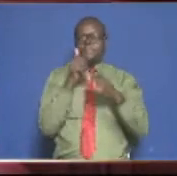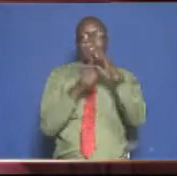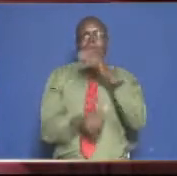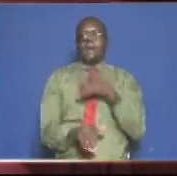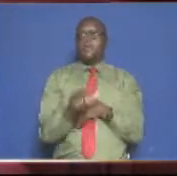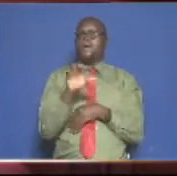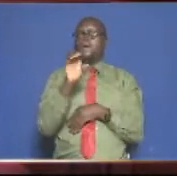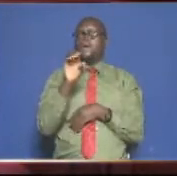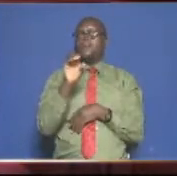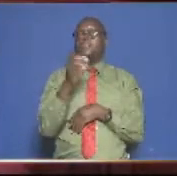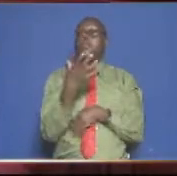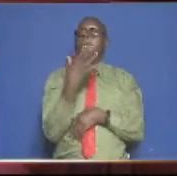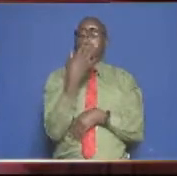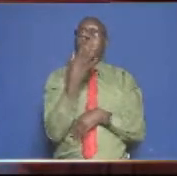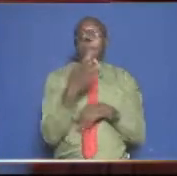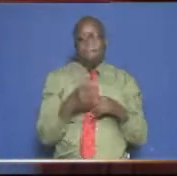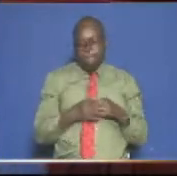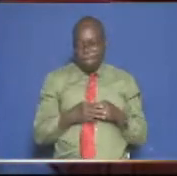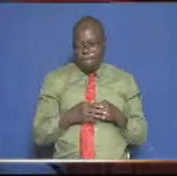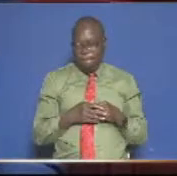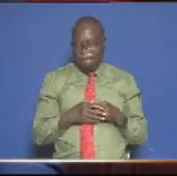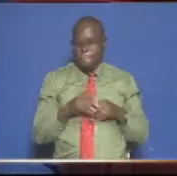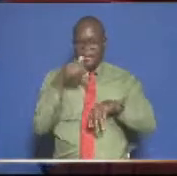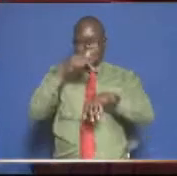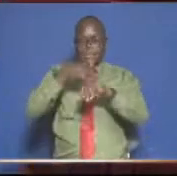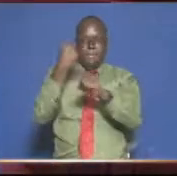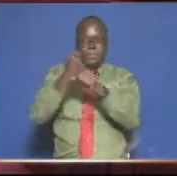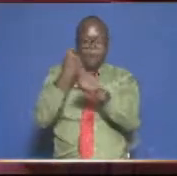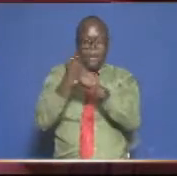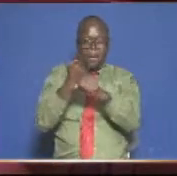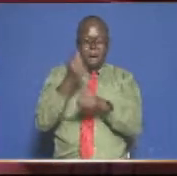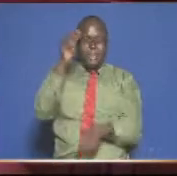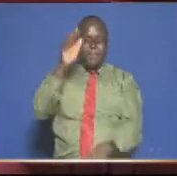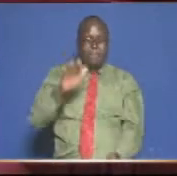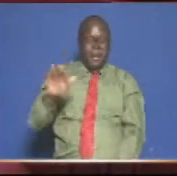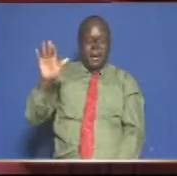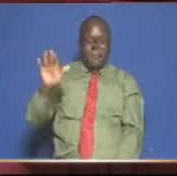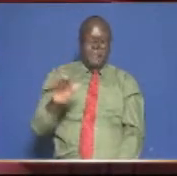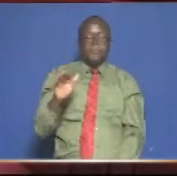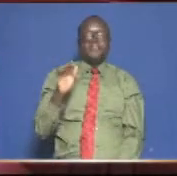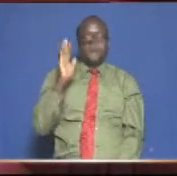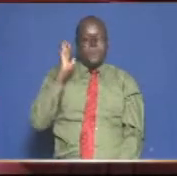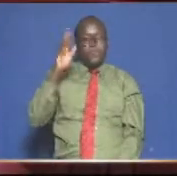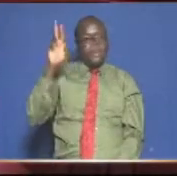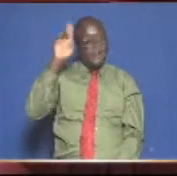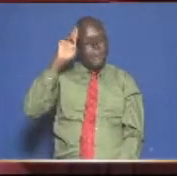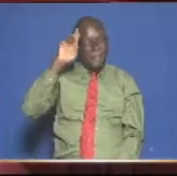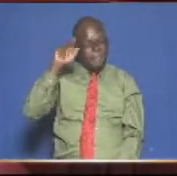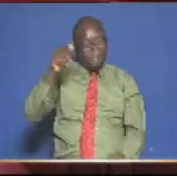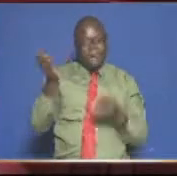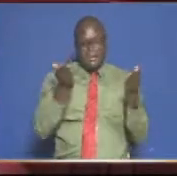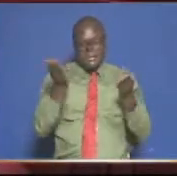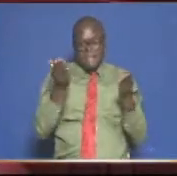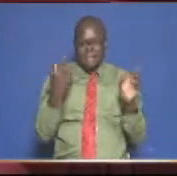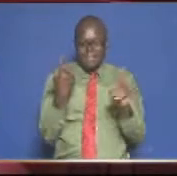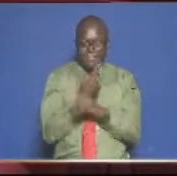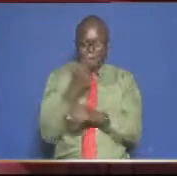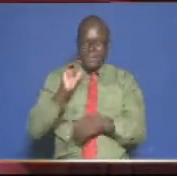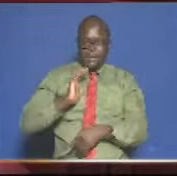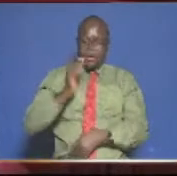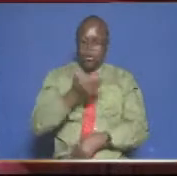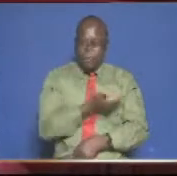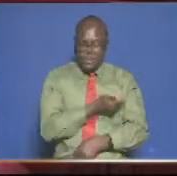Democratic Movement. During his time in this House, Mr. Speaker, we'll all remember that Midiwo served in various House